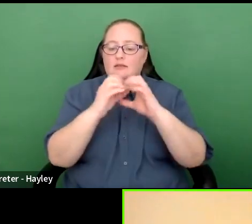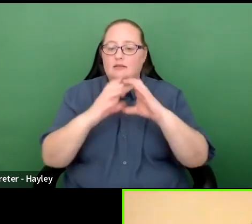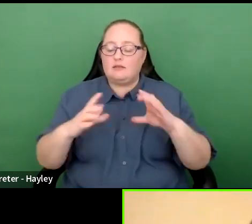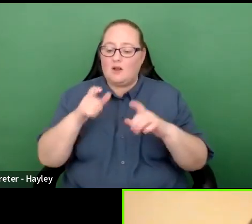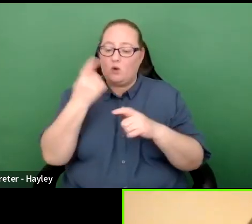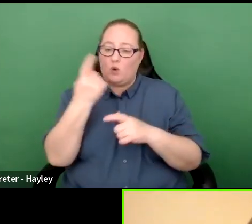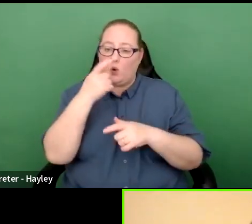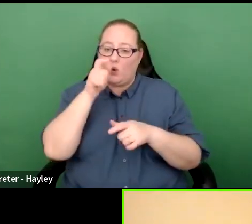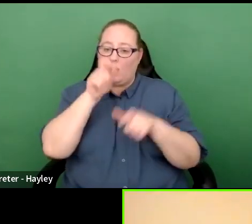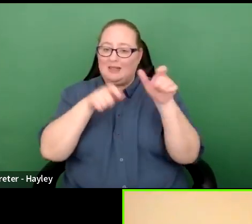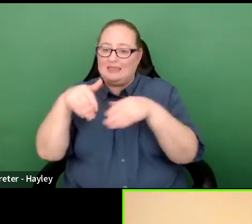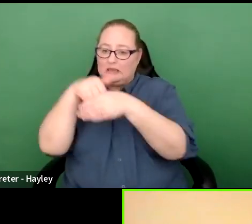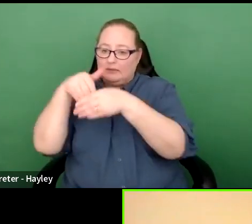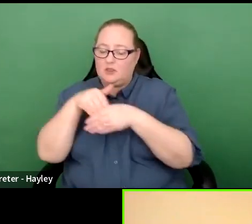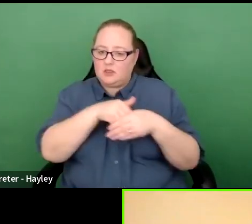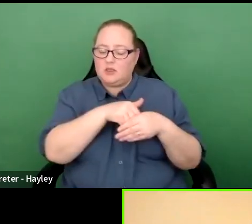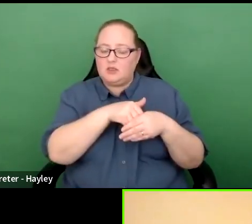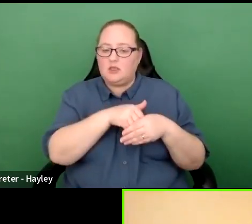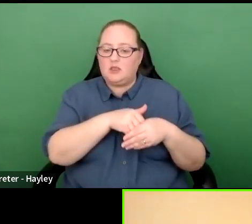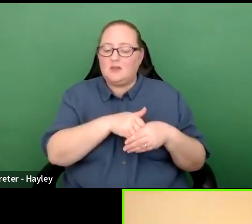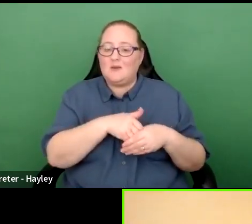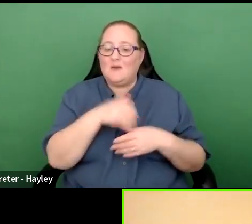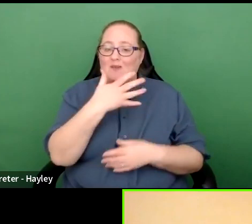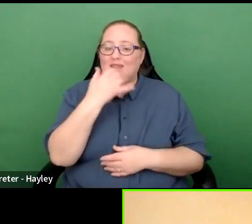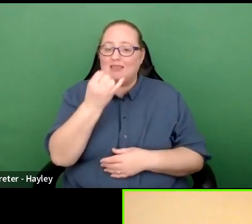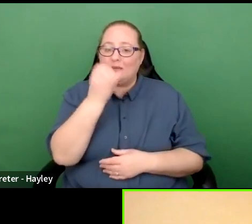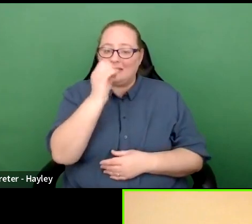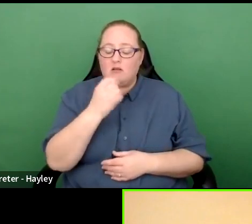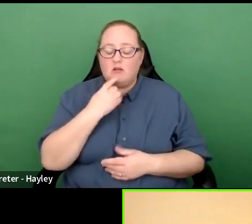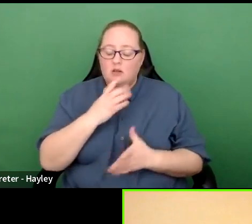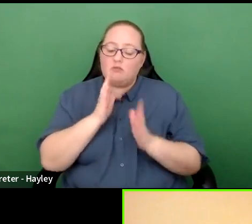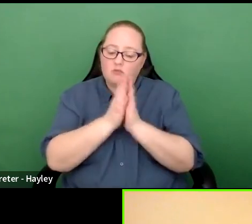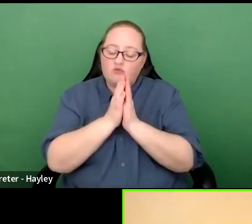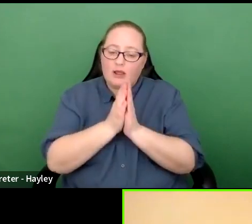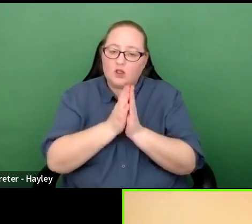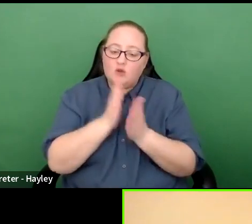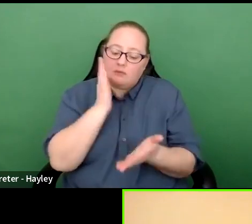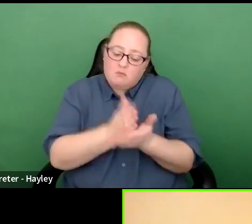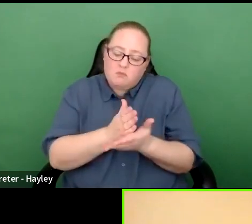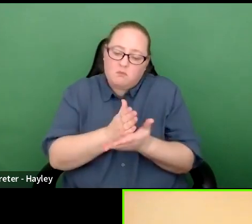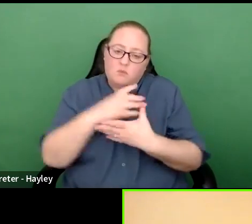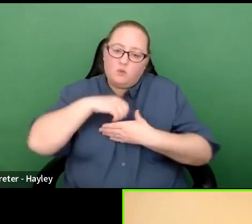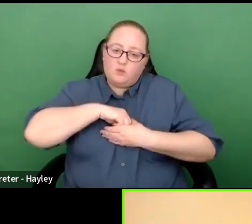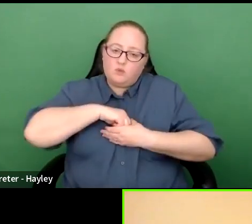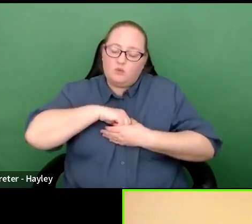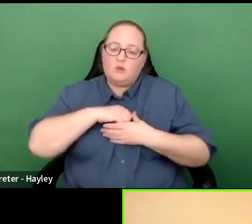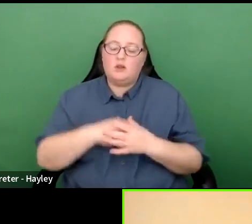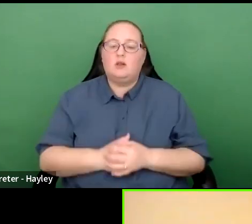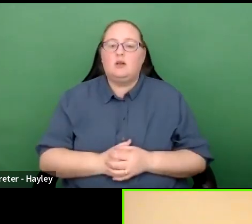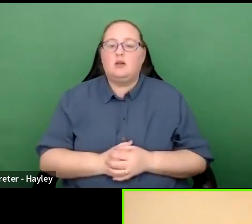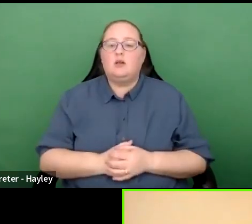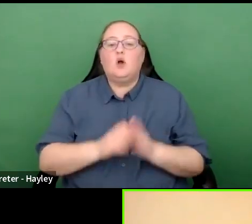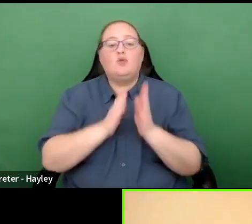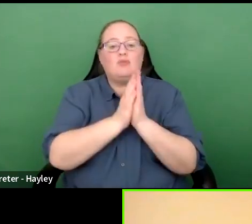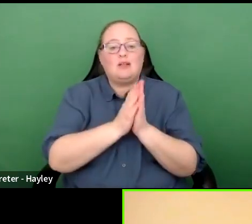participation in the census. Can you comment on the role of religion and values?